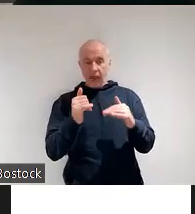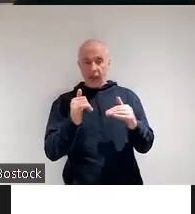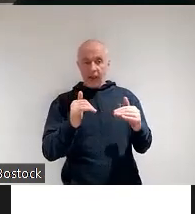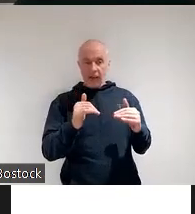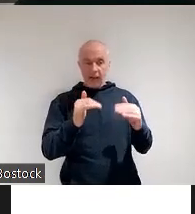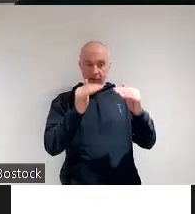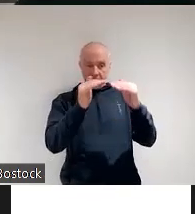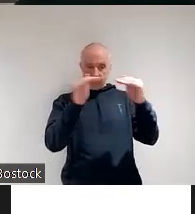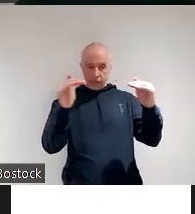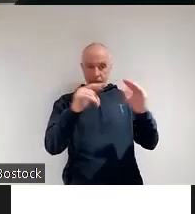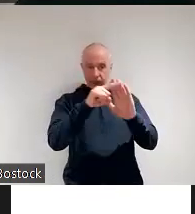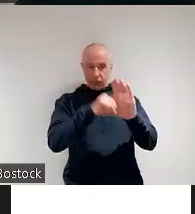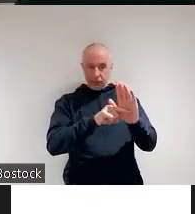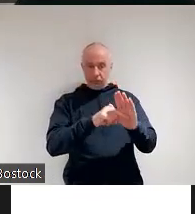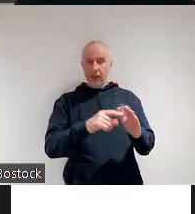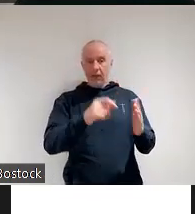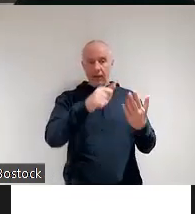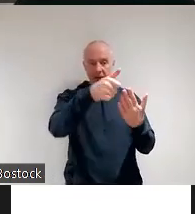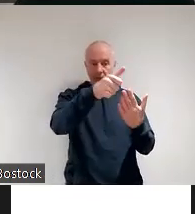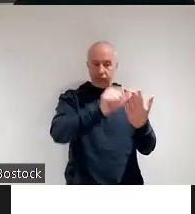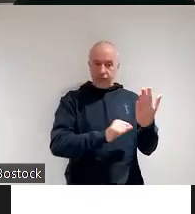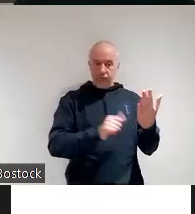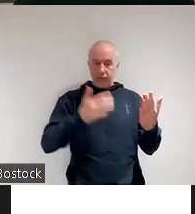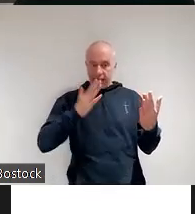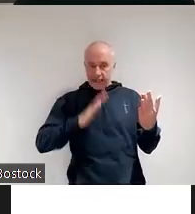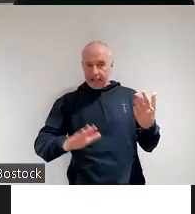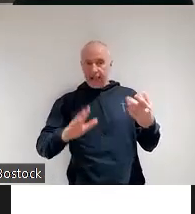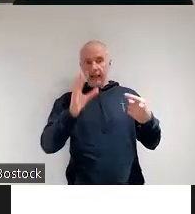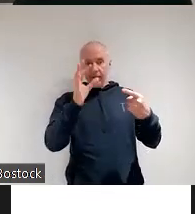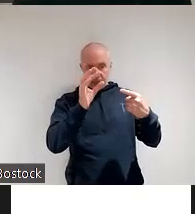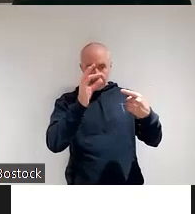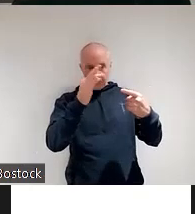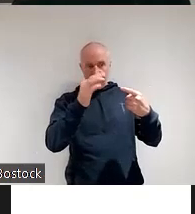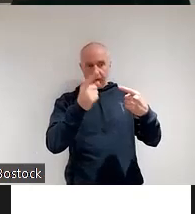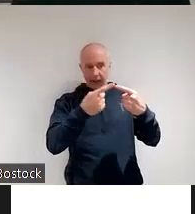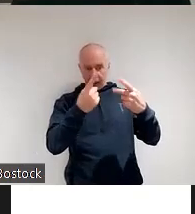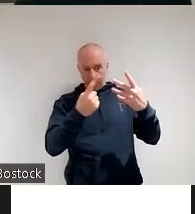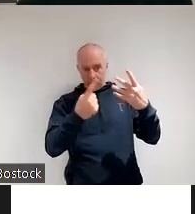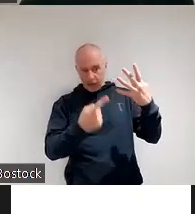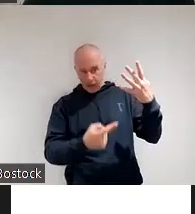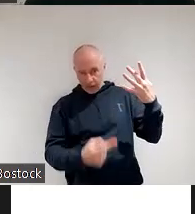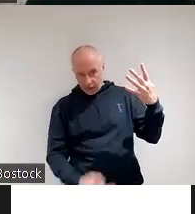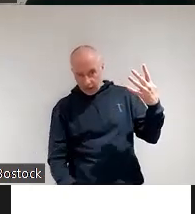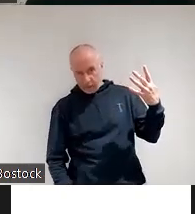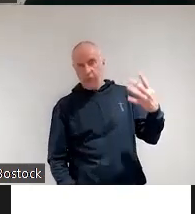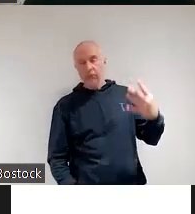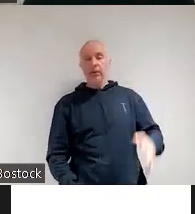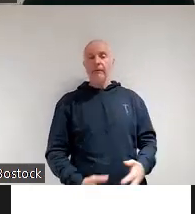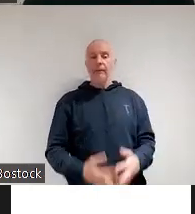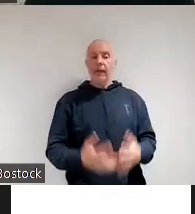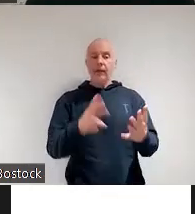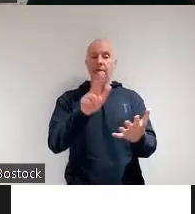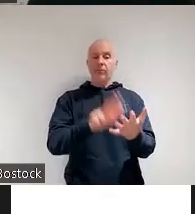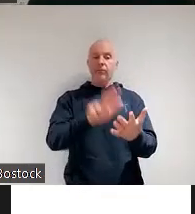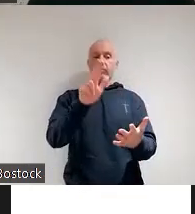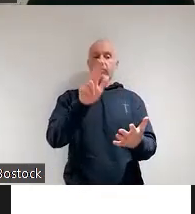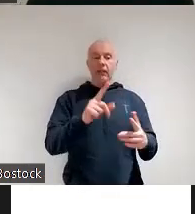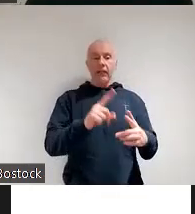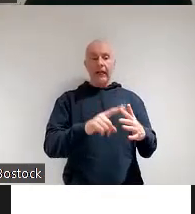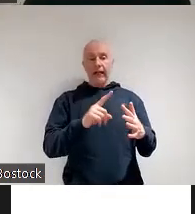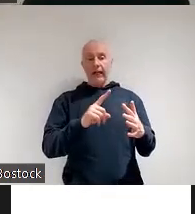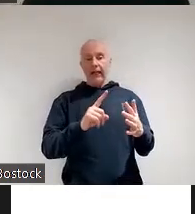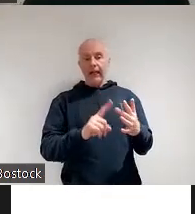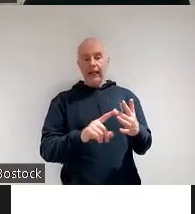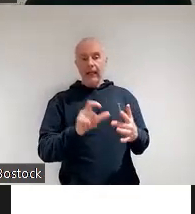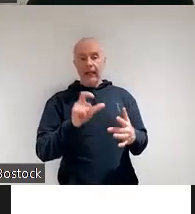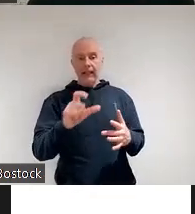very, very comprehensive list of requirements and tests that are required. One thing I want to highlight here is that all the EV